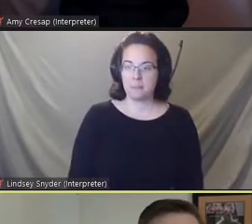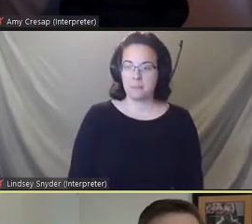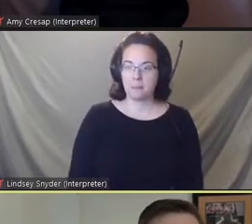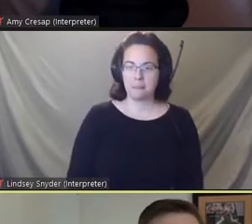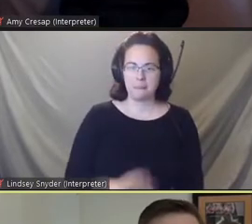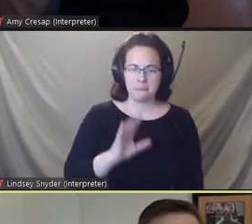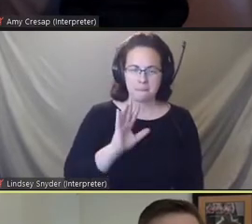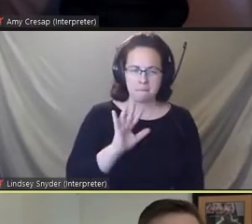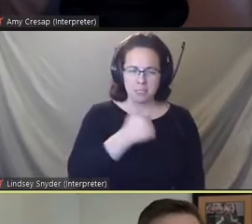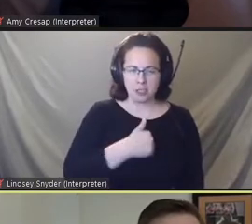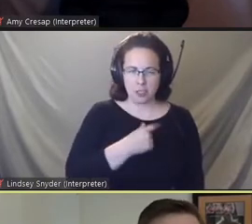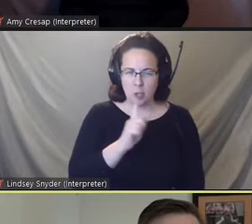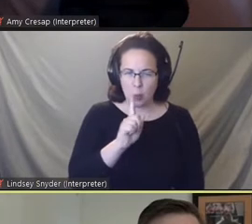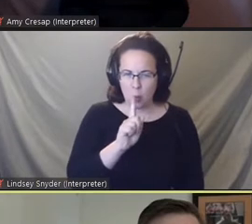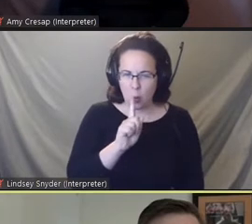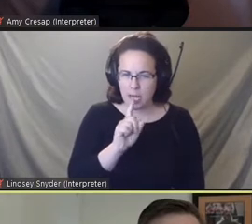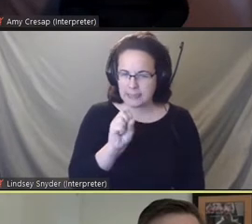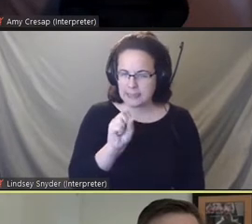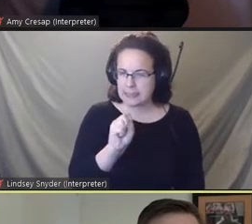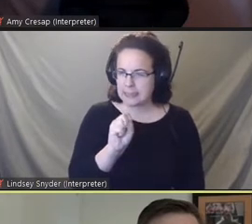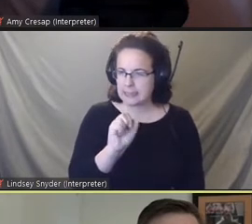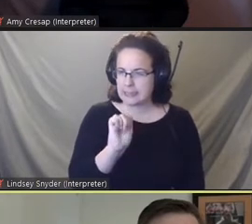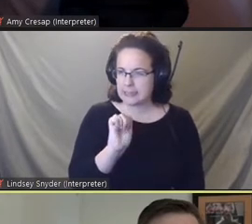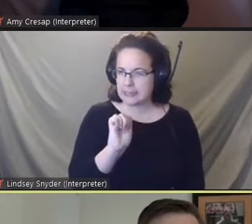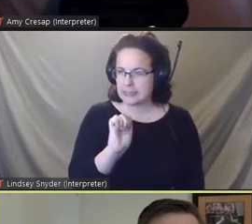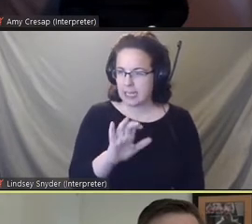One second, sorry.